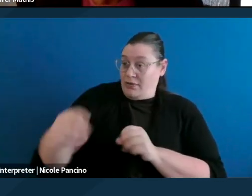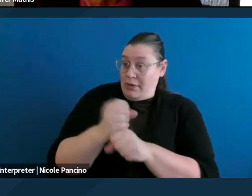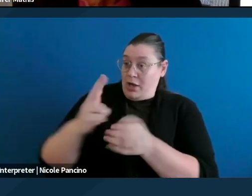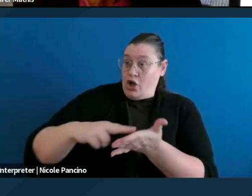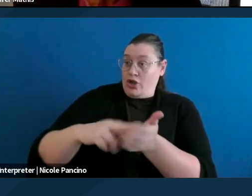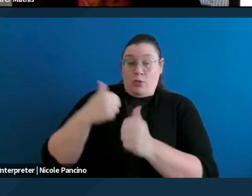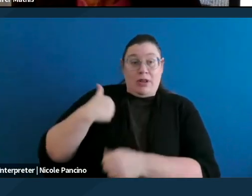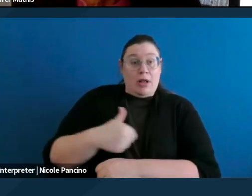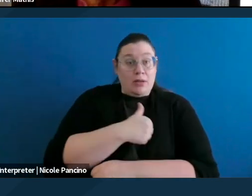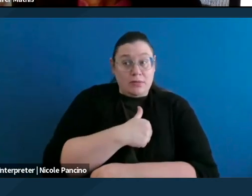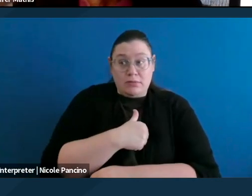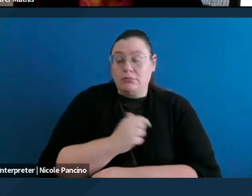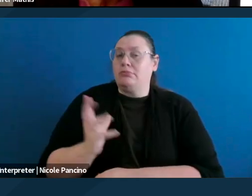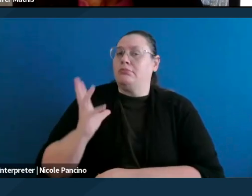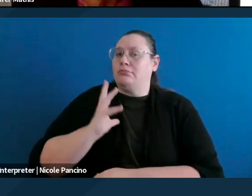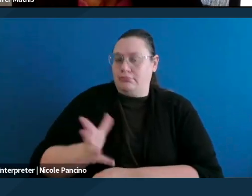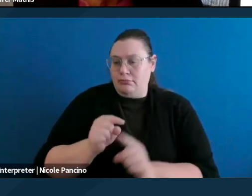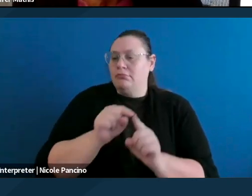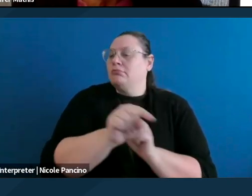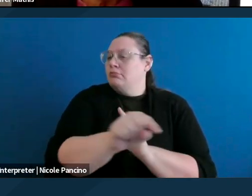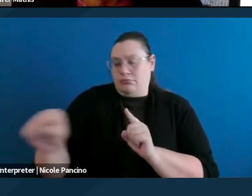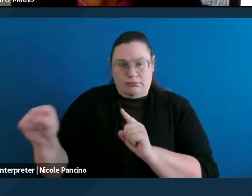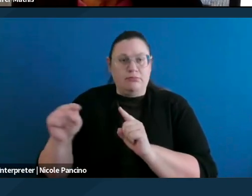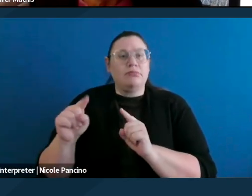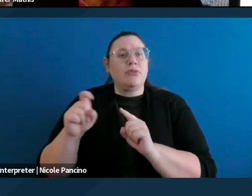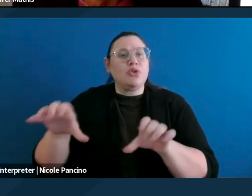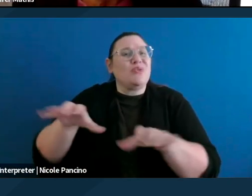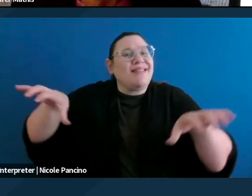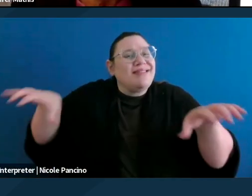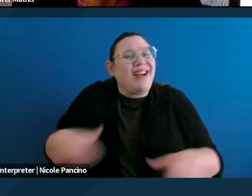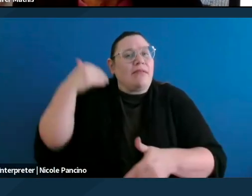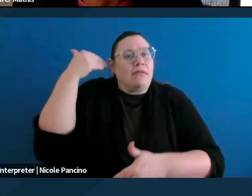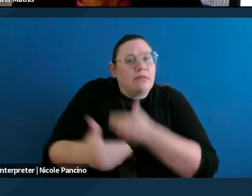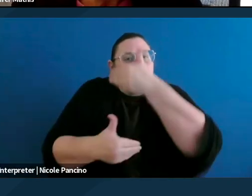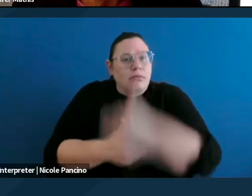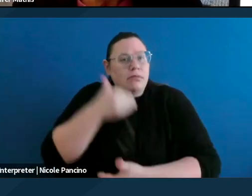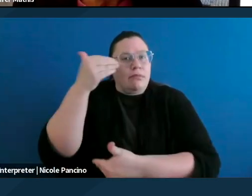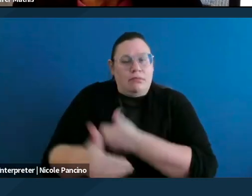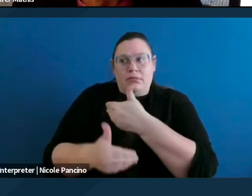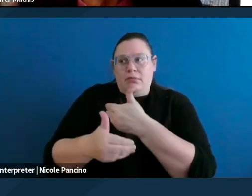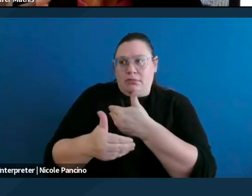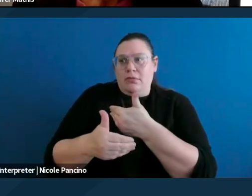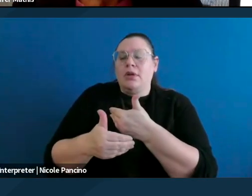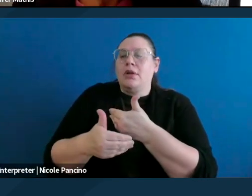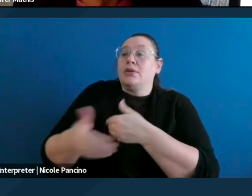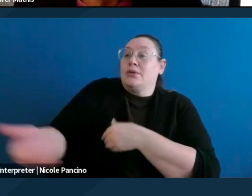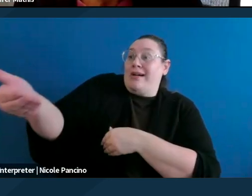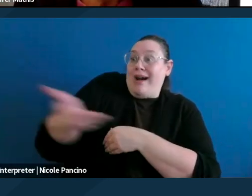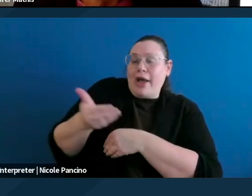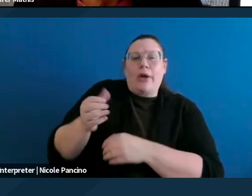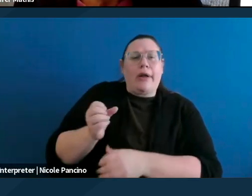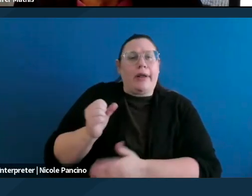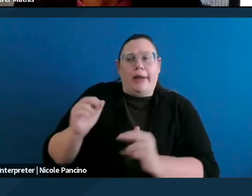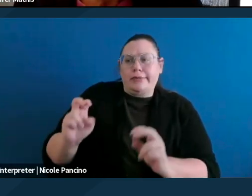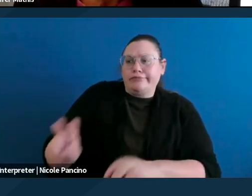government, they need to take affirmative steps, take affirmative action to employ in advance